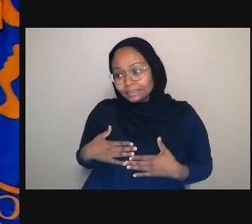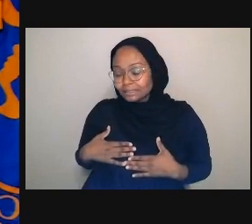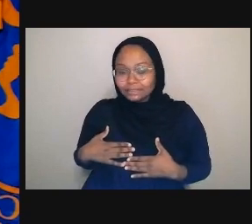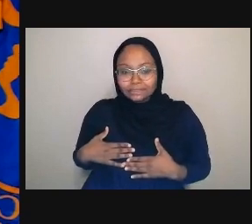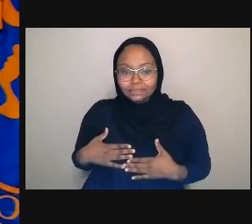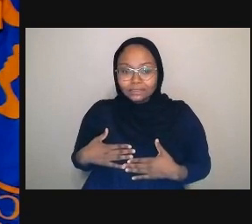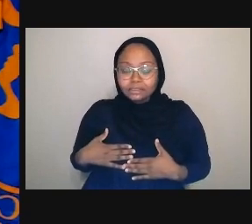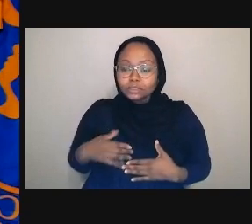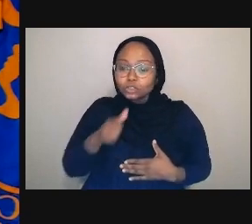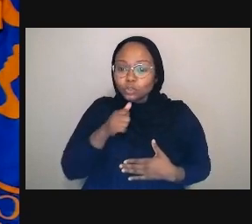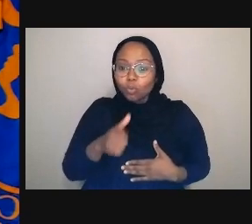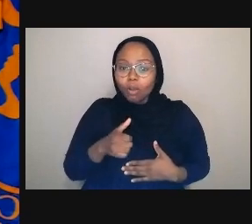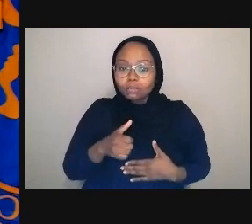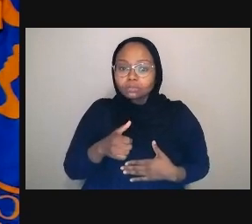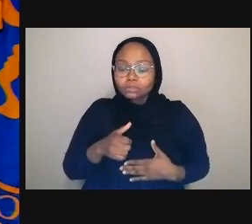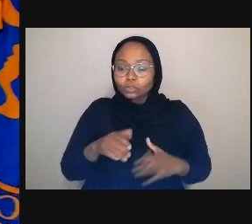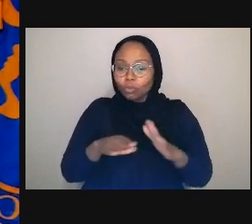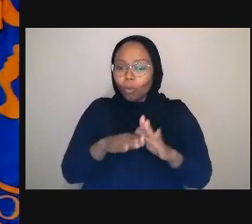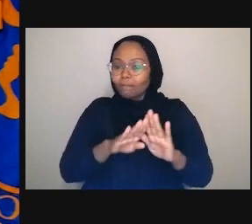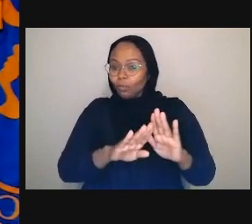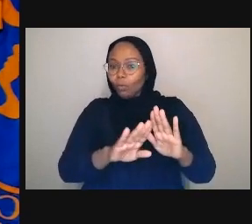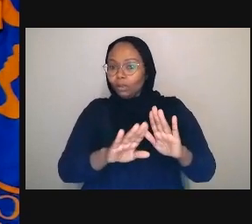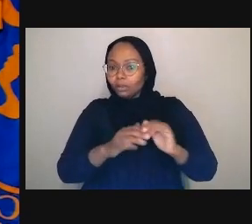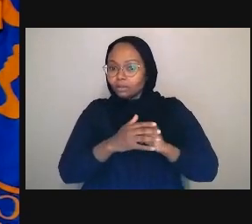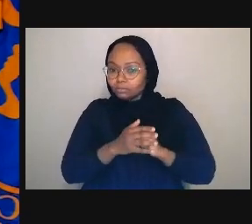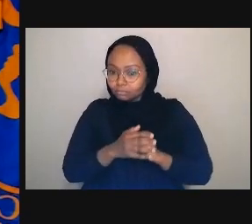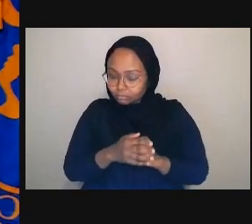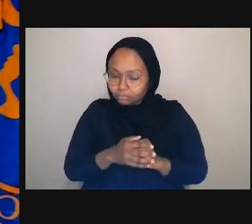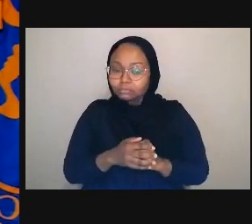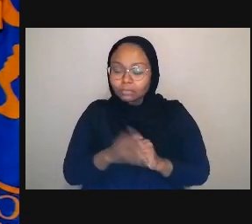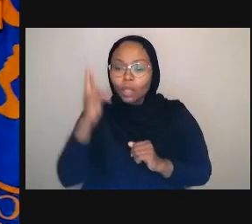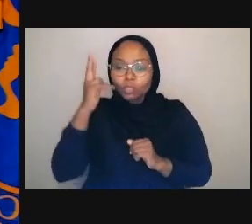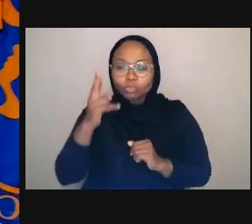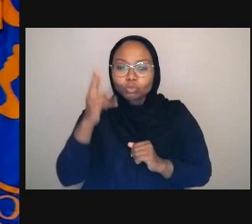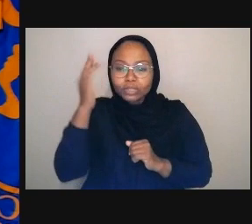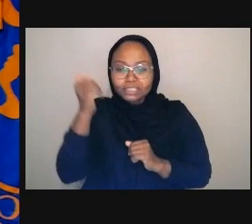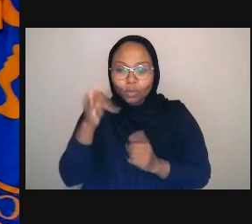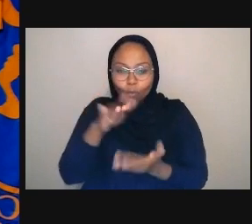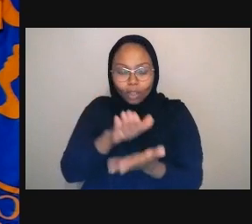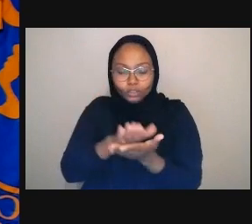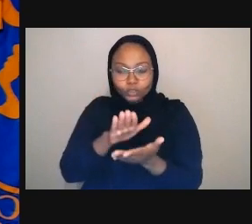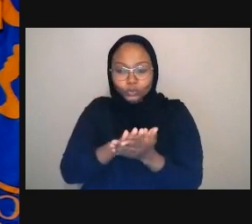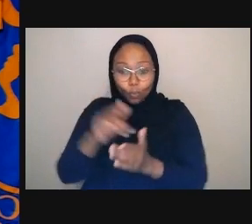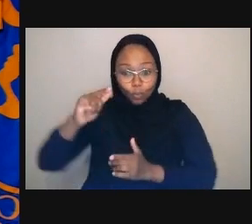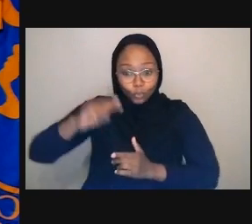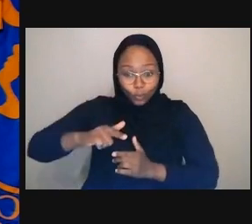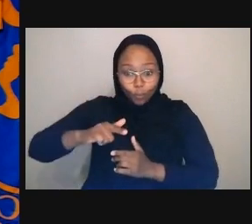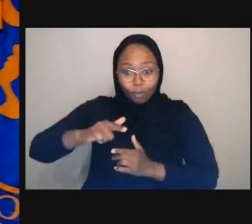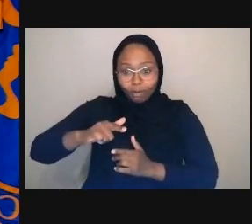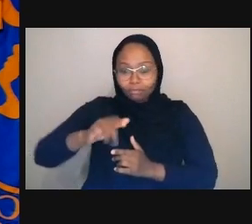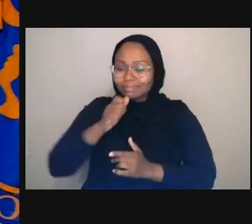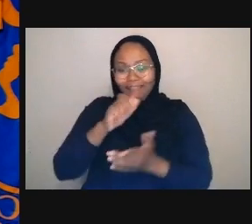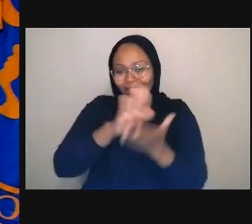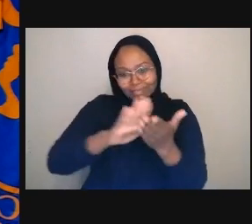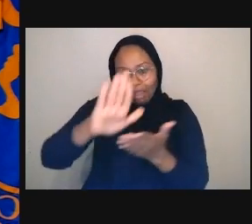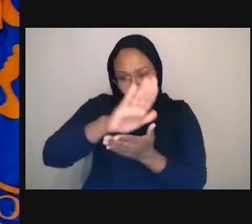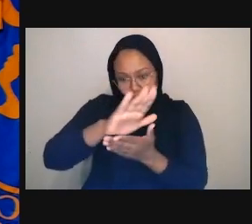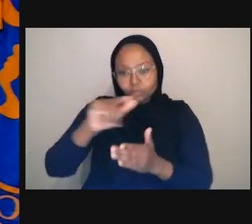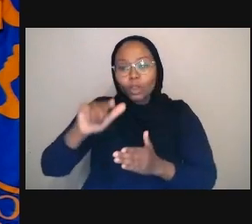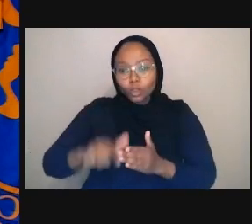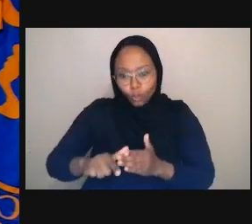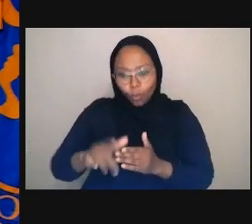want to avoid, which is the reason why in schools lower level than college, we want to get